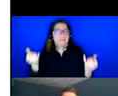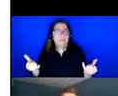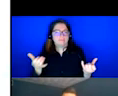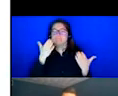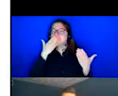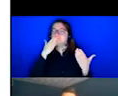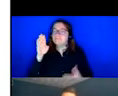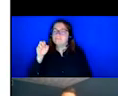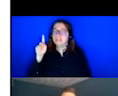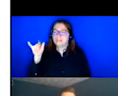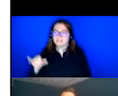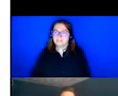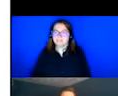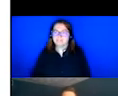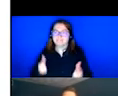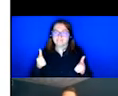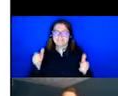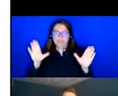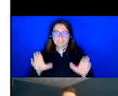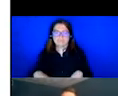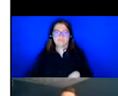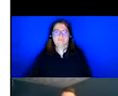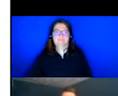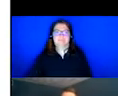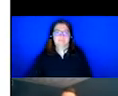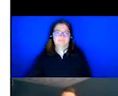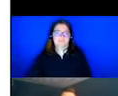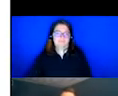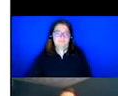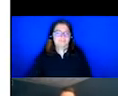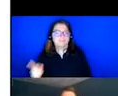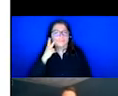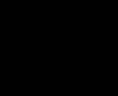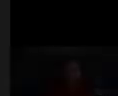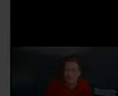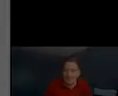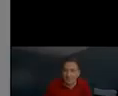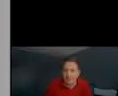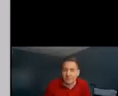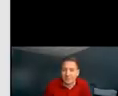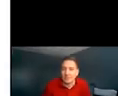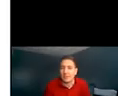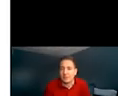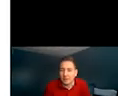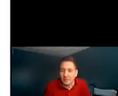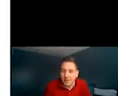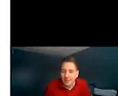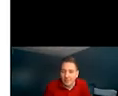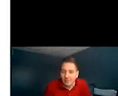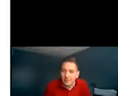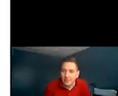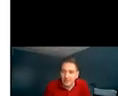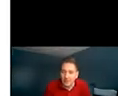Great. Awesome. So everyone hop right in the group and we'll see you back in 4 minutes. That's what happens. Welcome